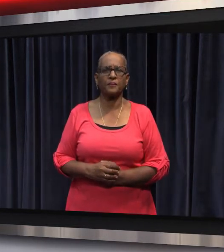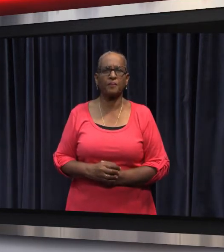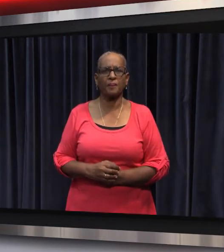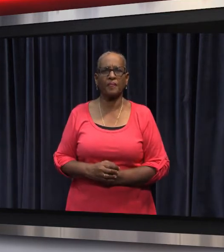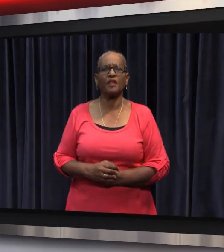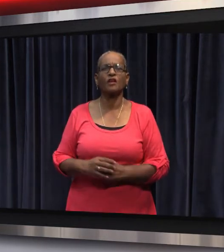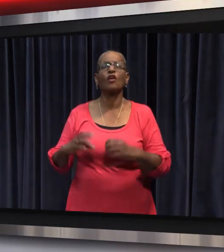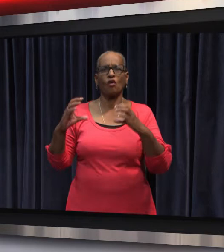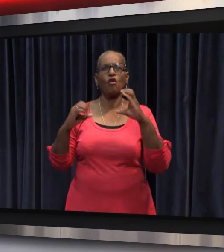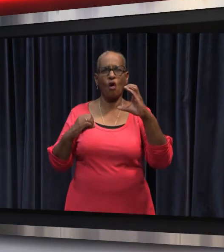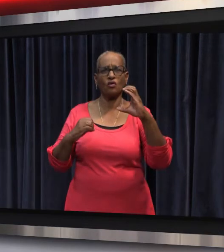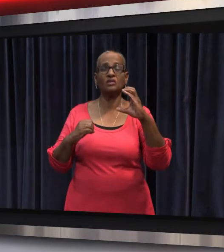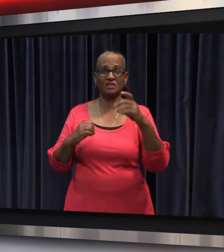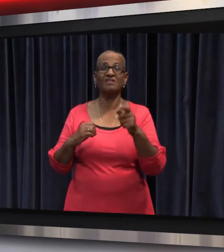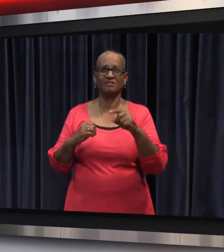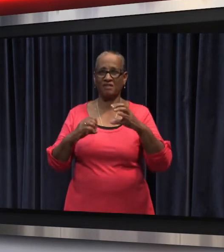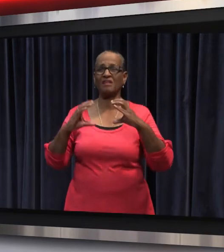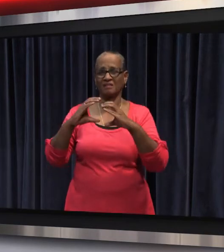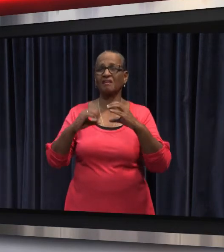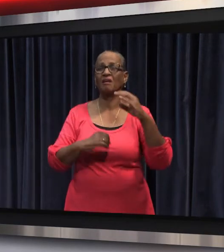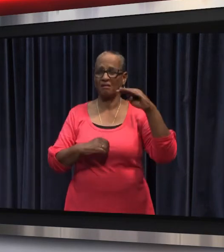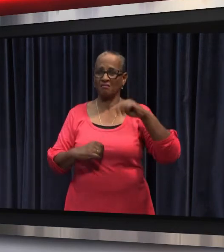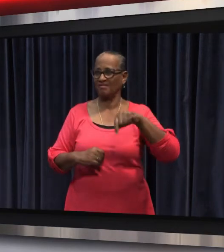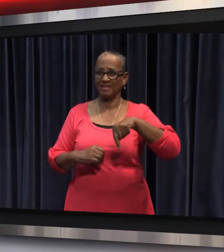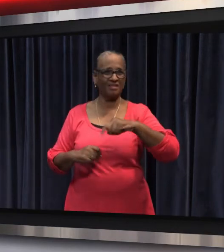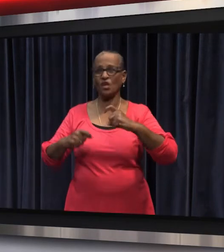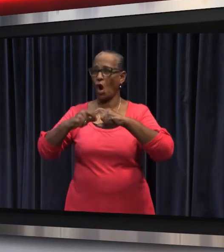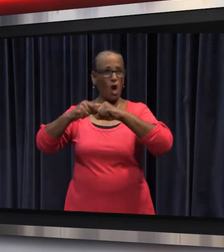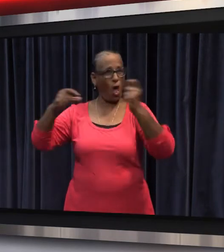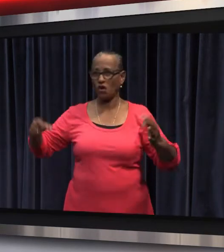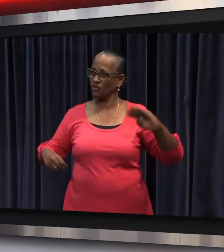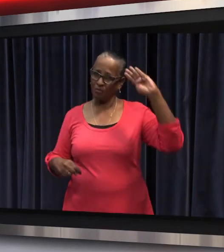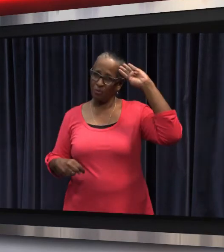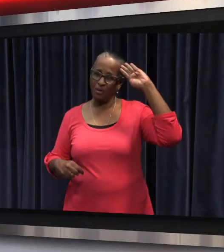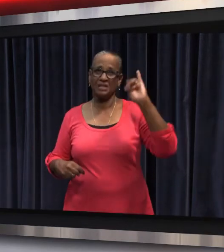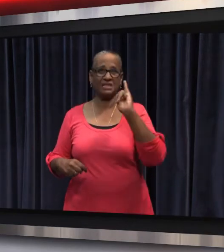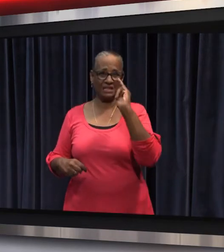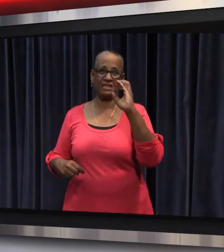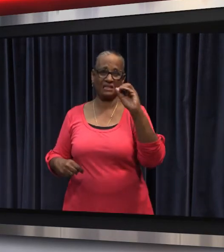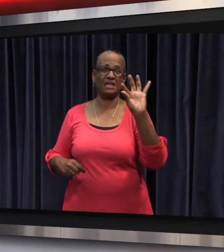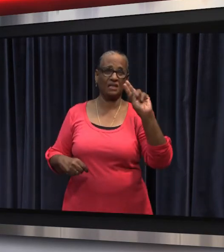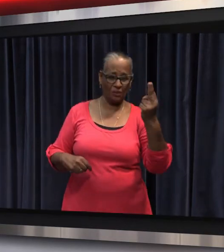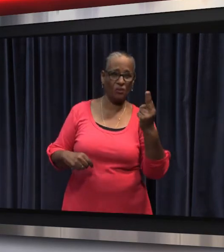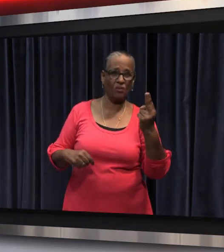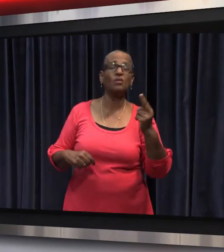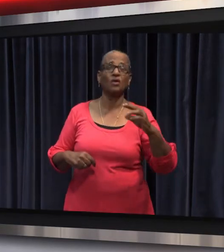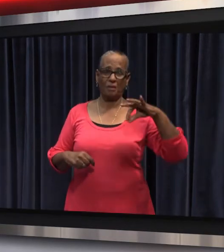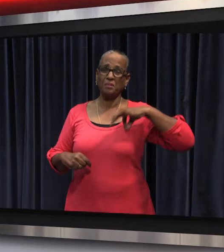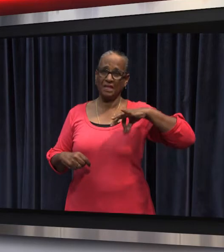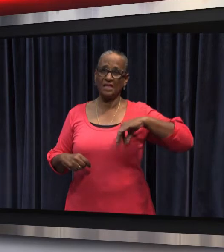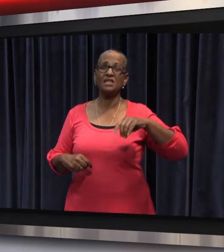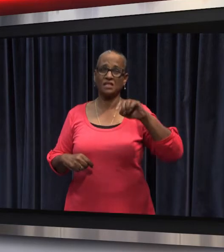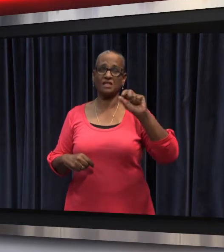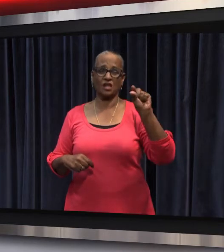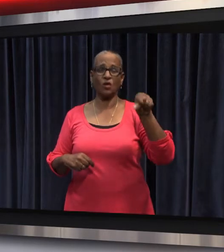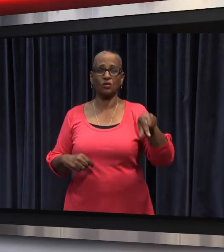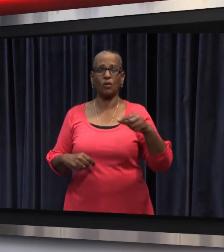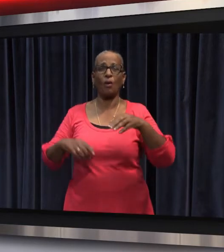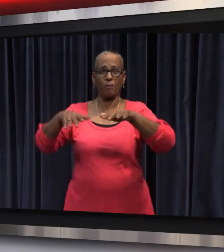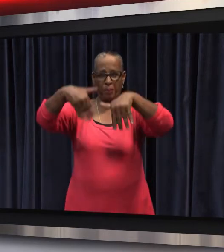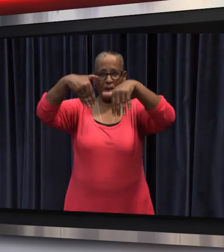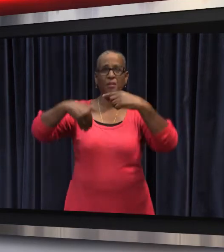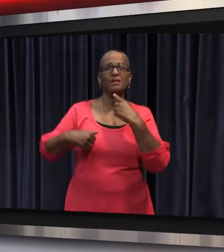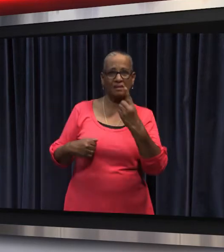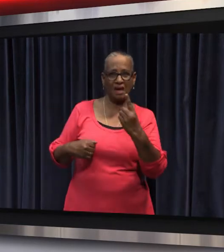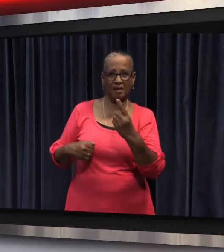The Counter-Terrorism Intelligence Unit, CTIU, has not been dissolved. Minister Stuart Getrouw of Justice